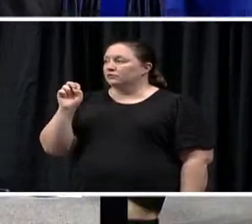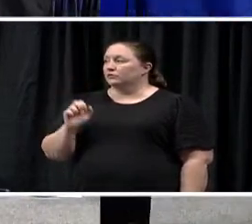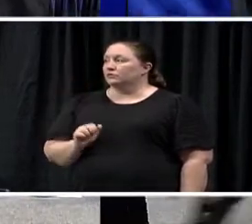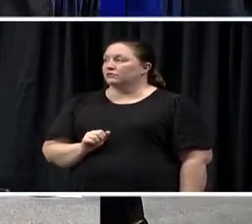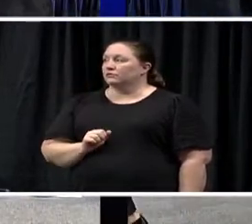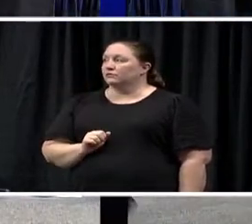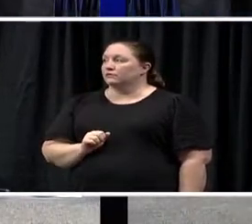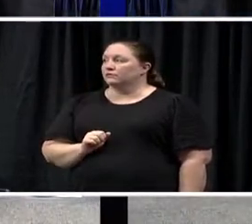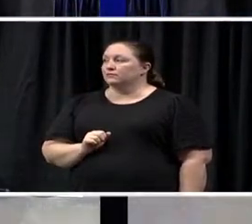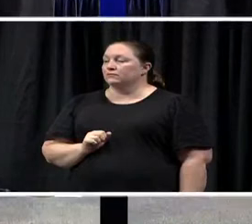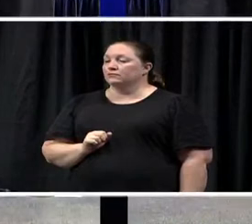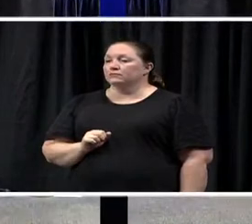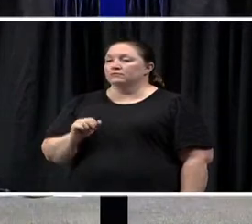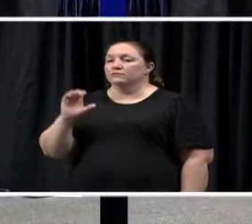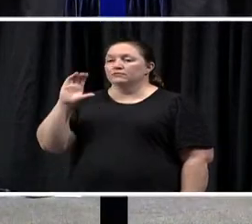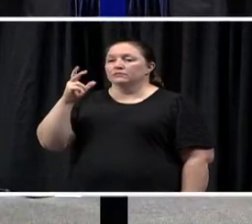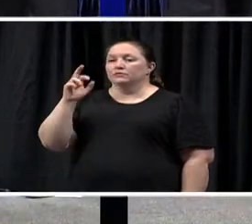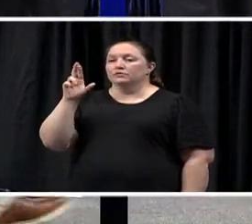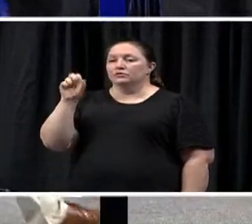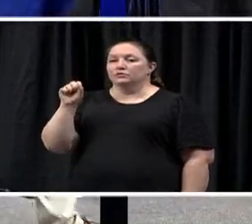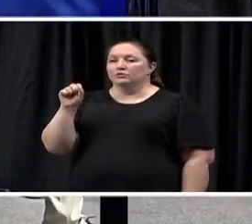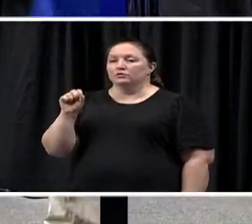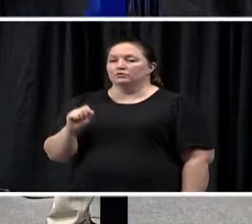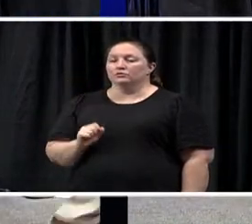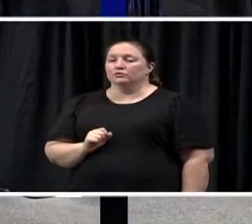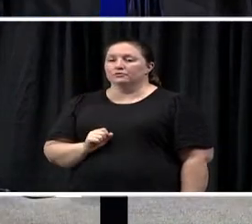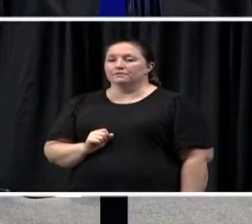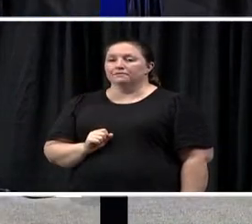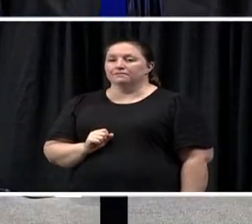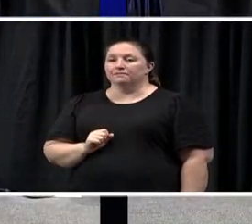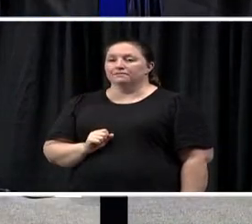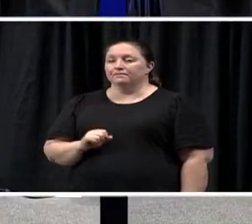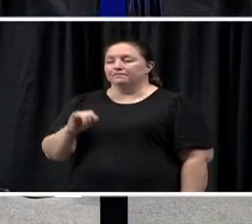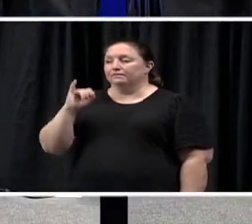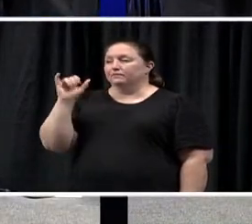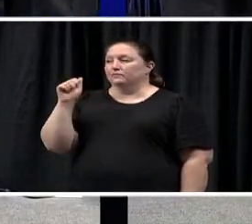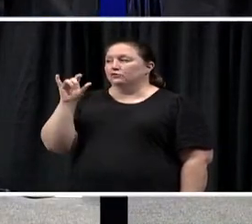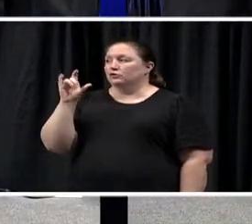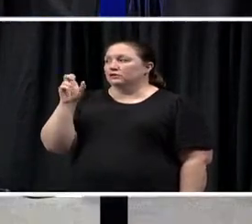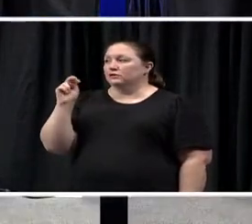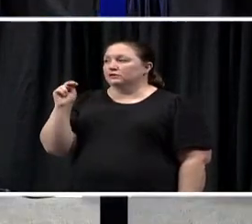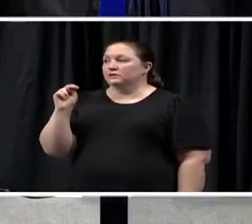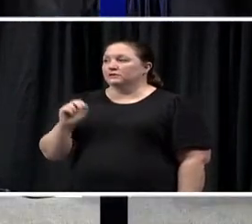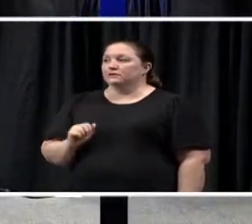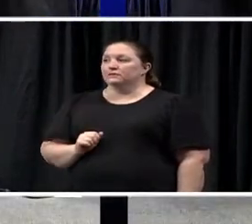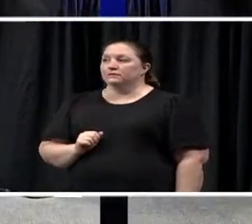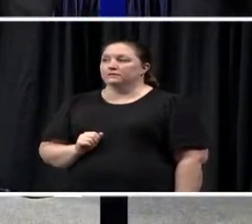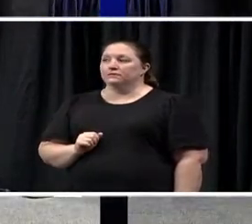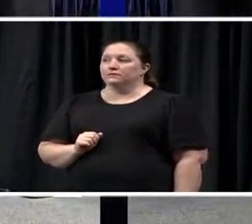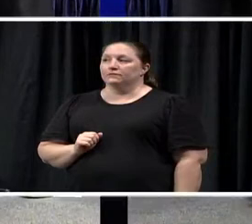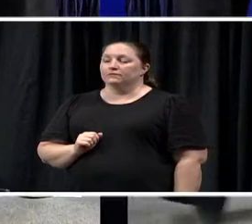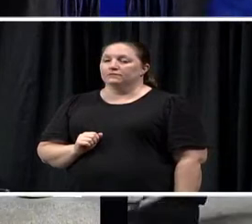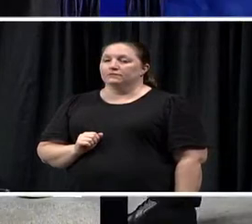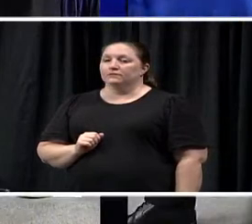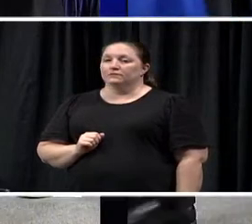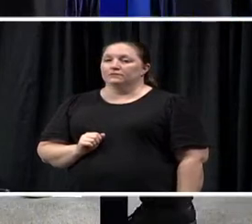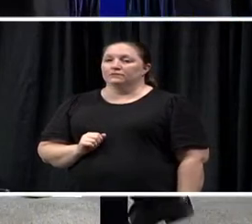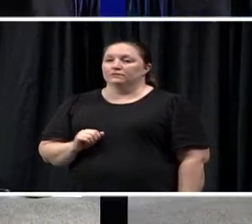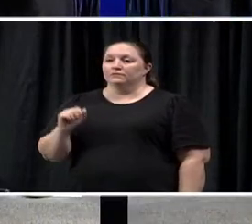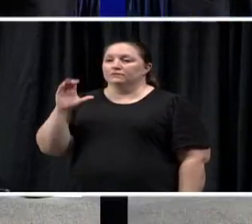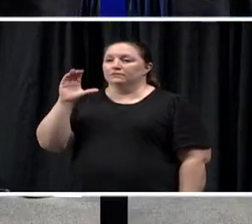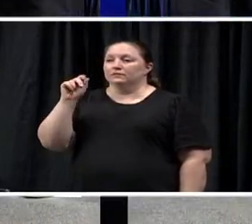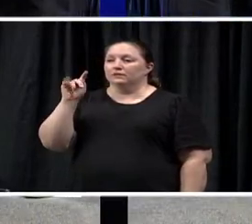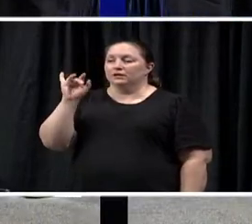Cole. Charles Ethan Kraft. Jaden Sincere Commodore.